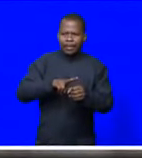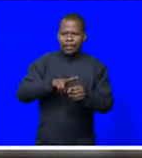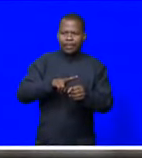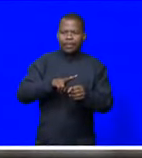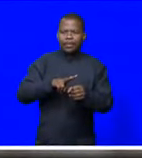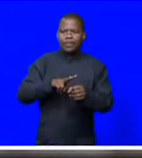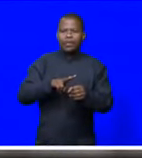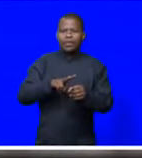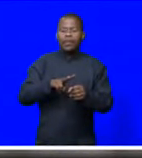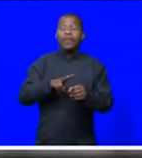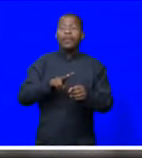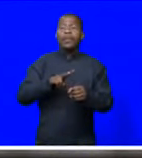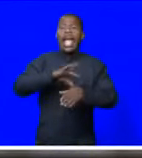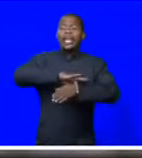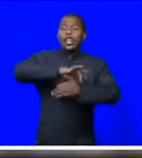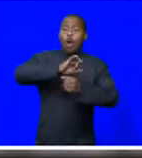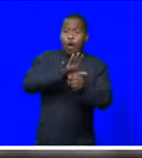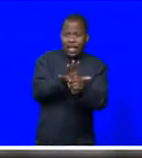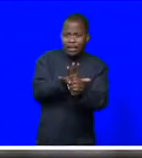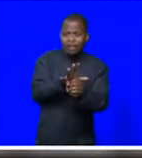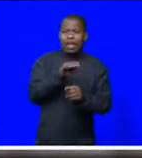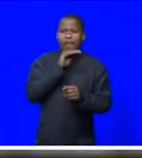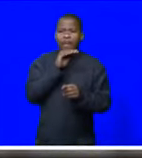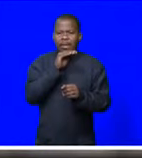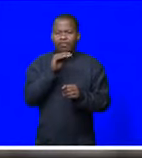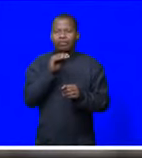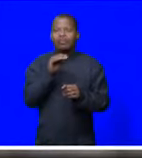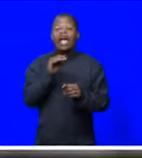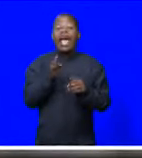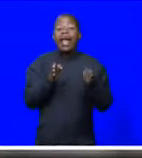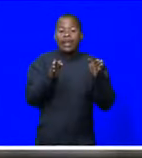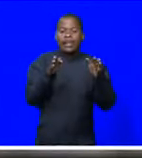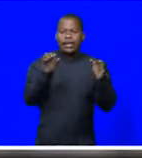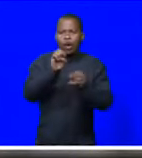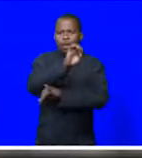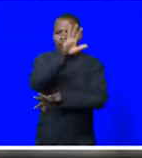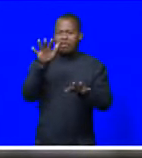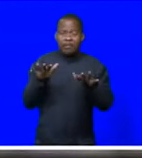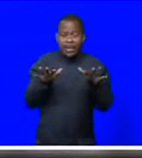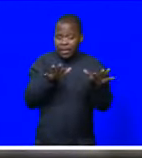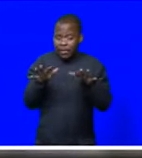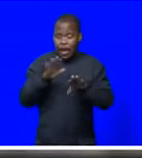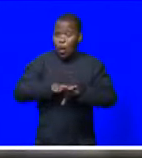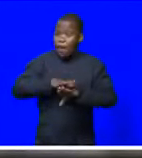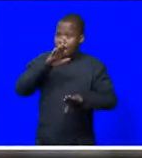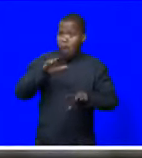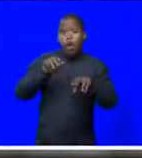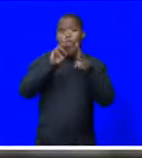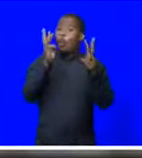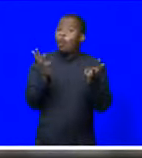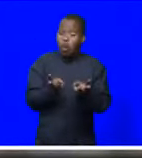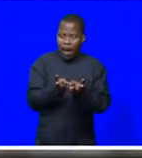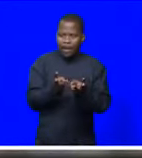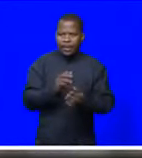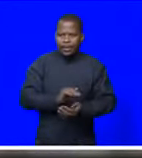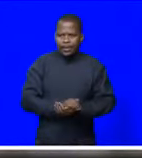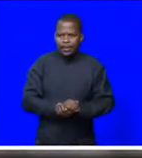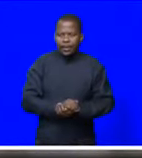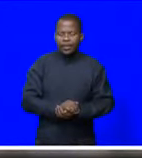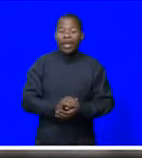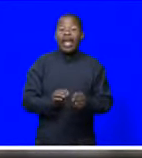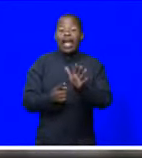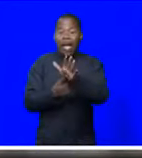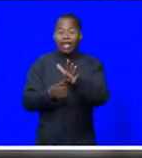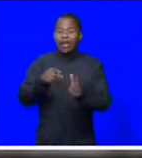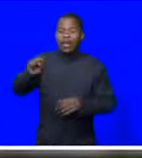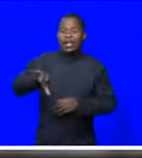2019. COVID, broadcasting industry ilimele kakhulu mhlaba wonke jikelele. South